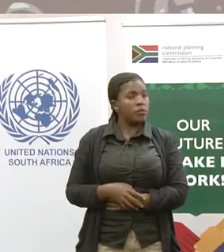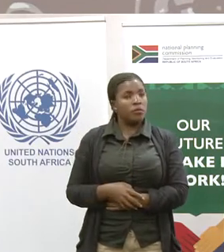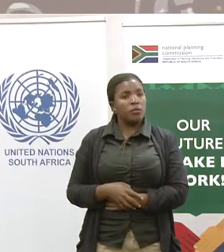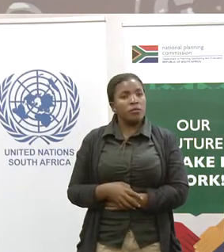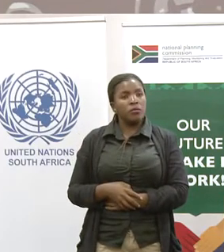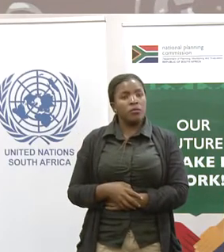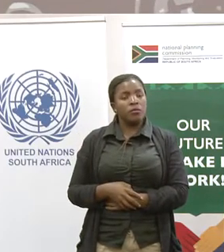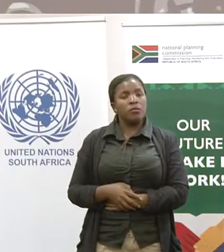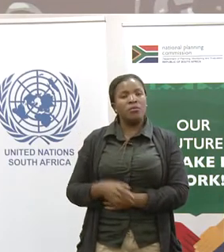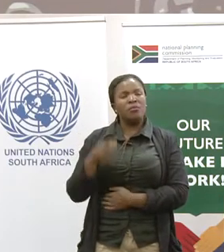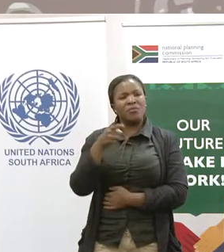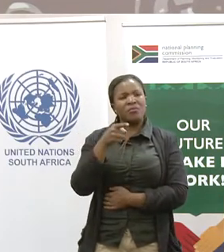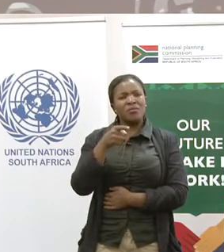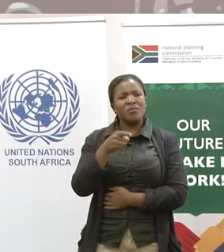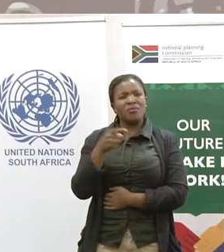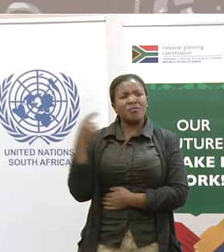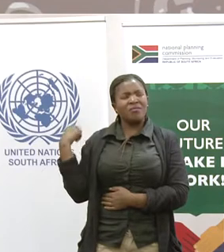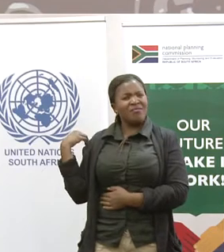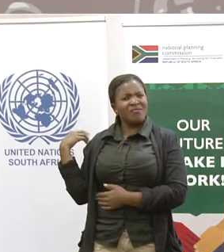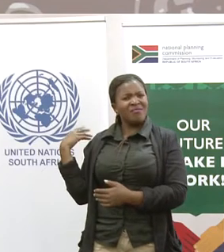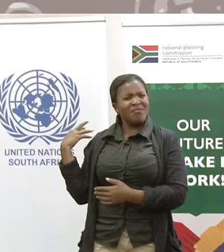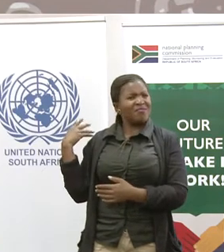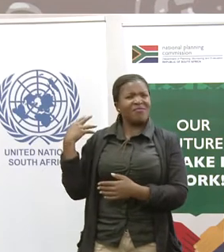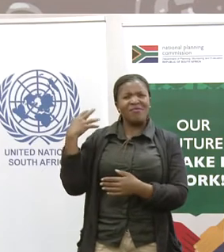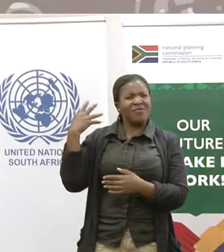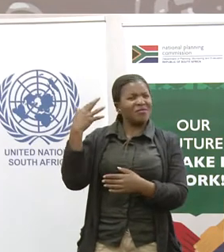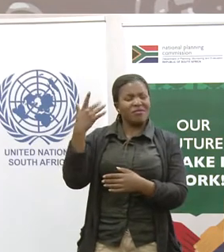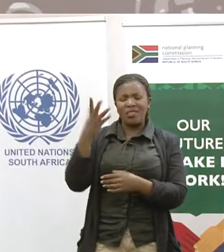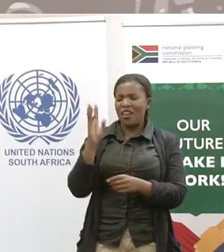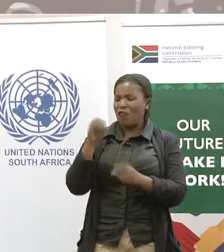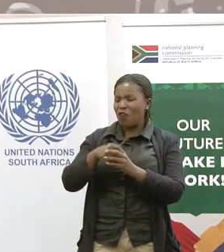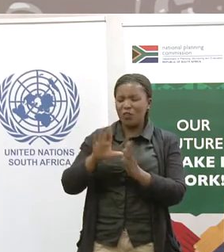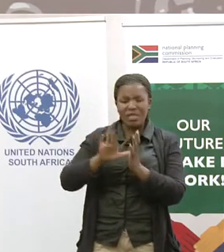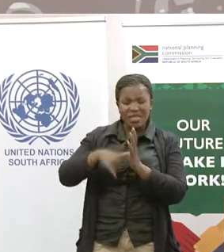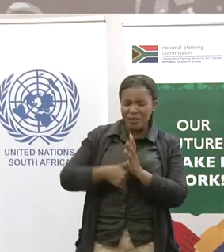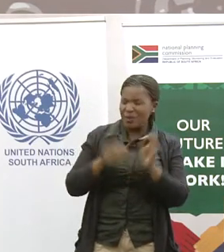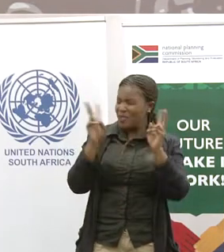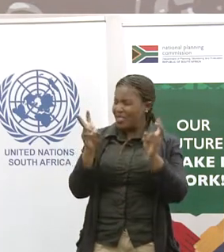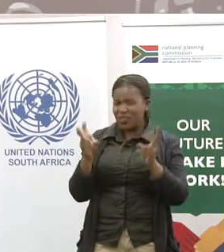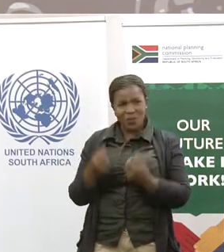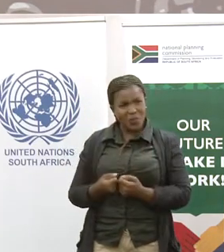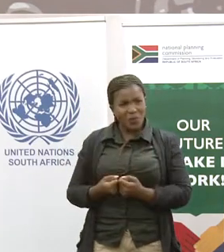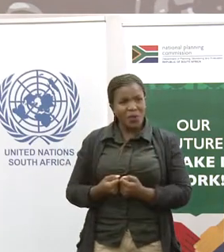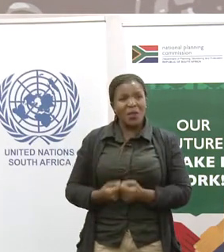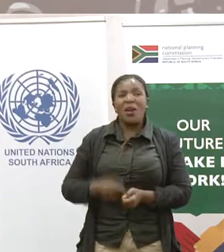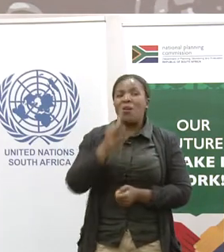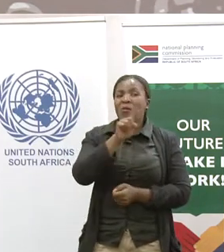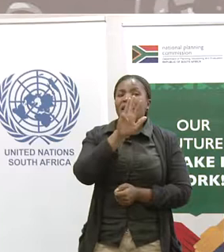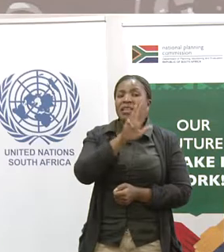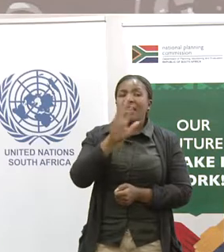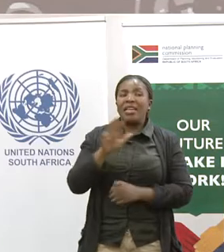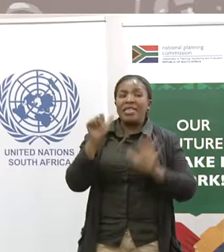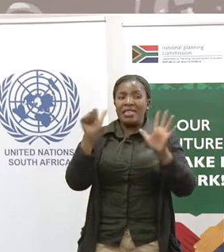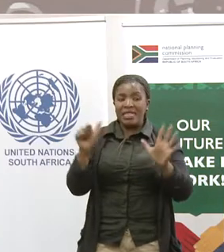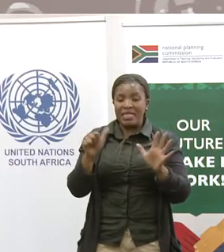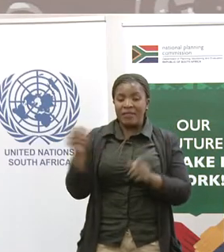She has a long history. She has a long history in the disability movement, where in 1996 she was